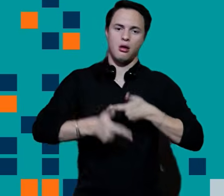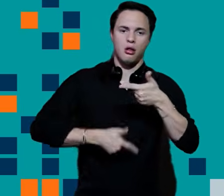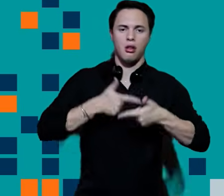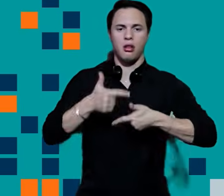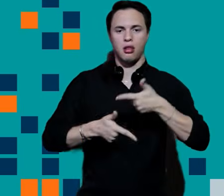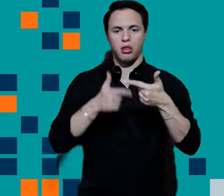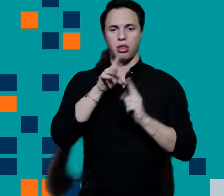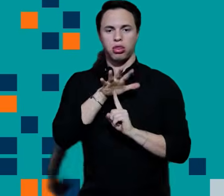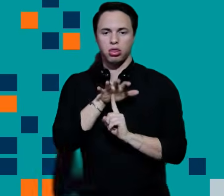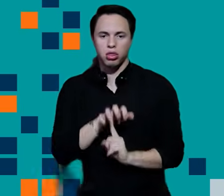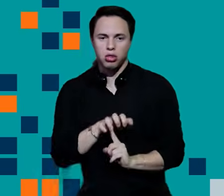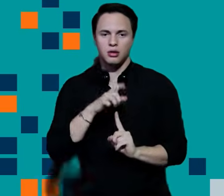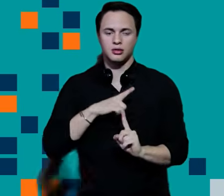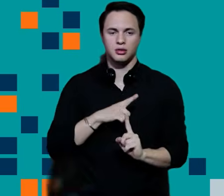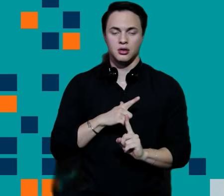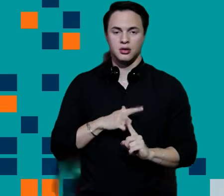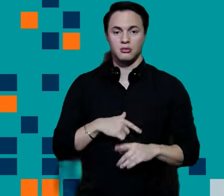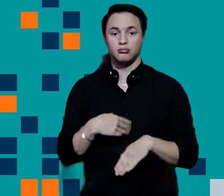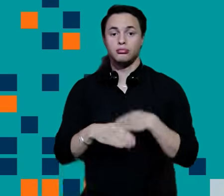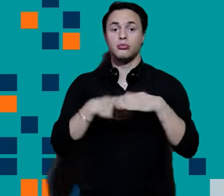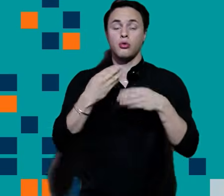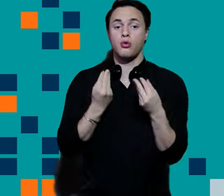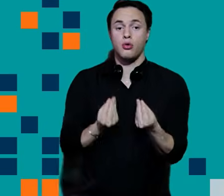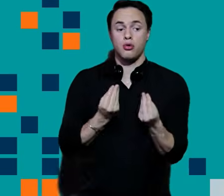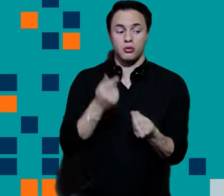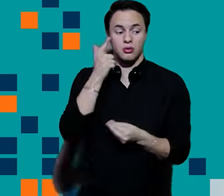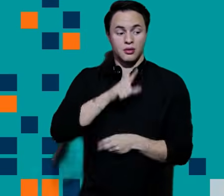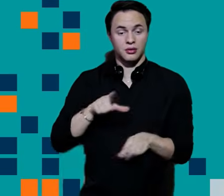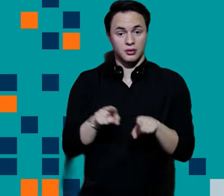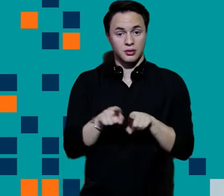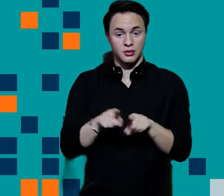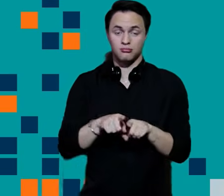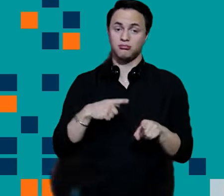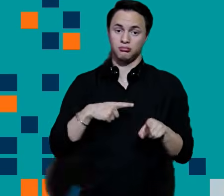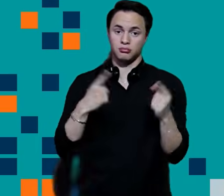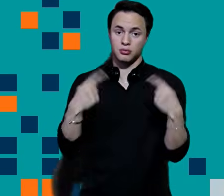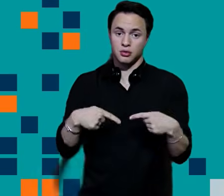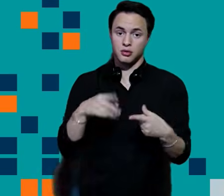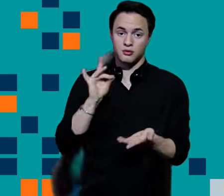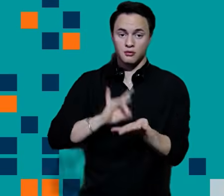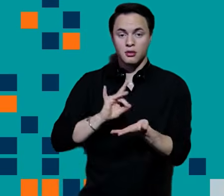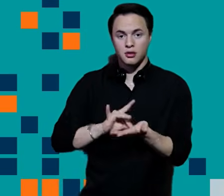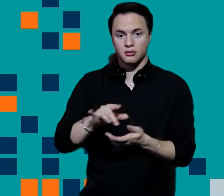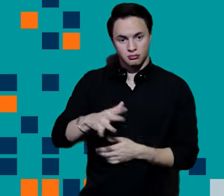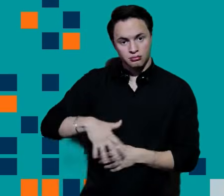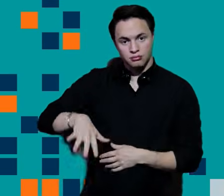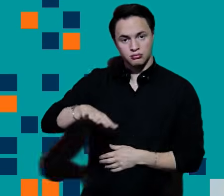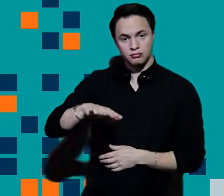pressure, increase your serotonin levels, which are a very important regenerative